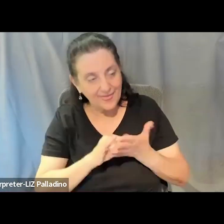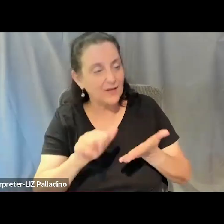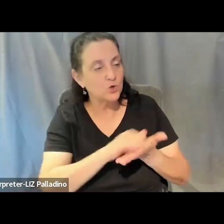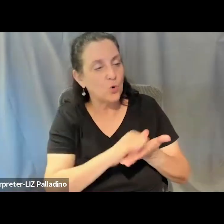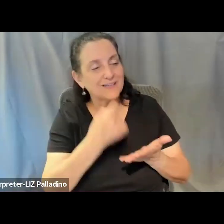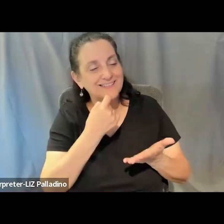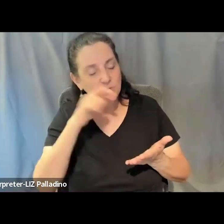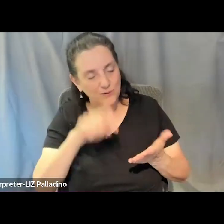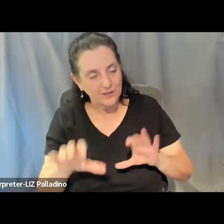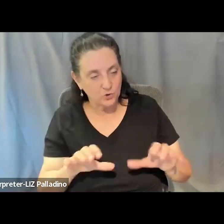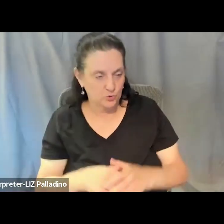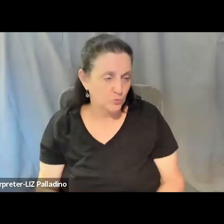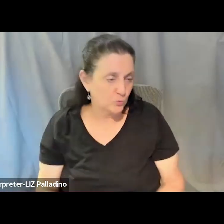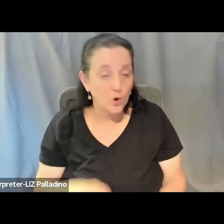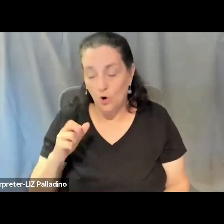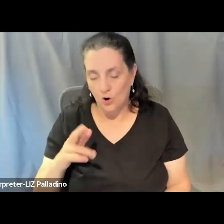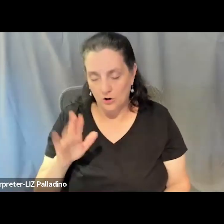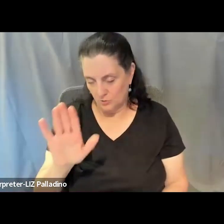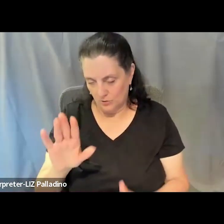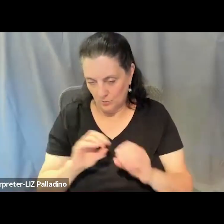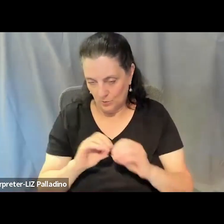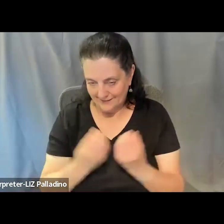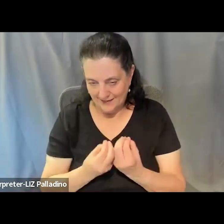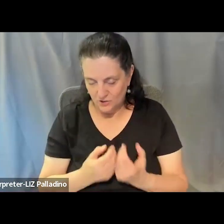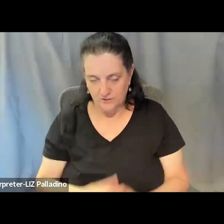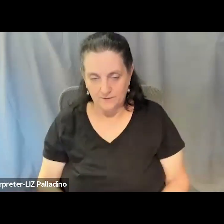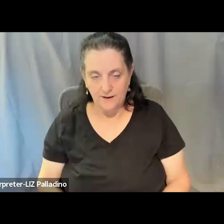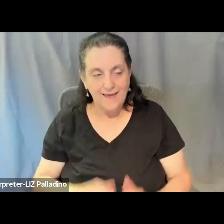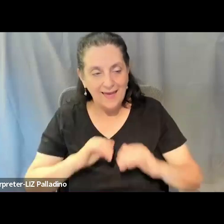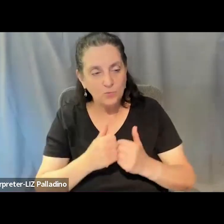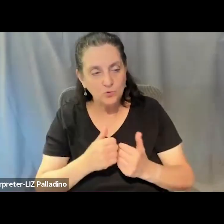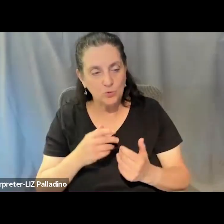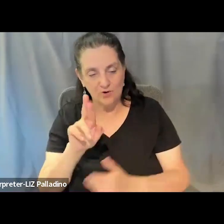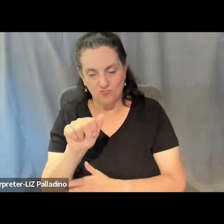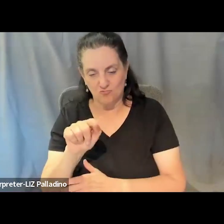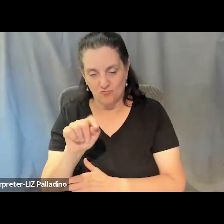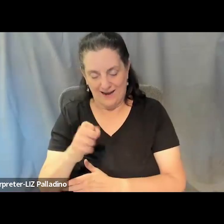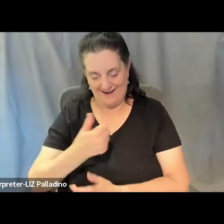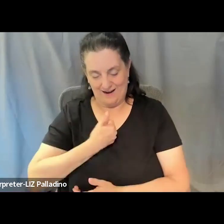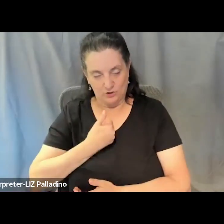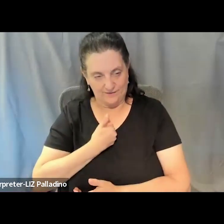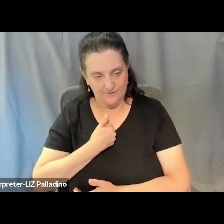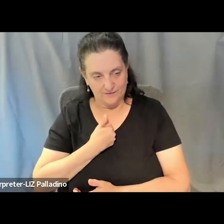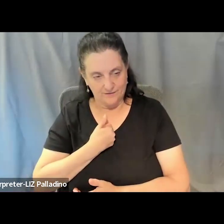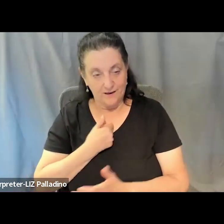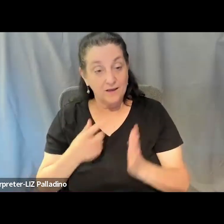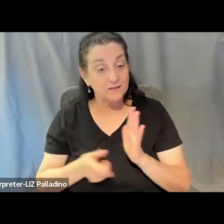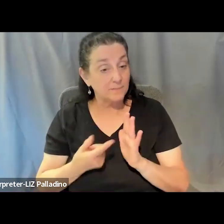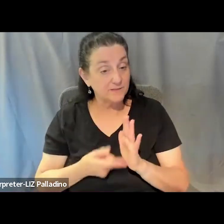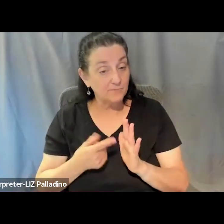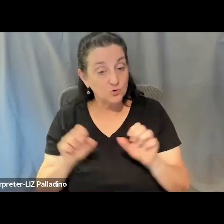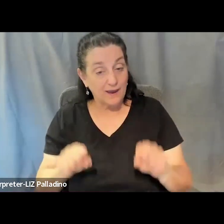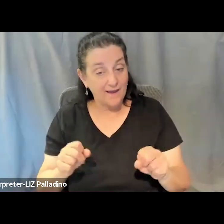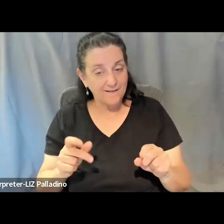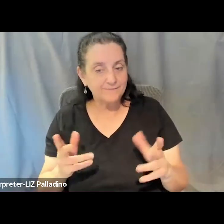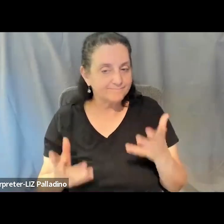do? Or at the 3 Gs, how would we rate ourselves? And then sometimes you can unlock a